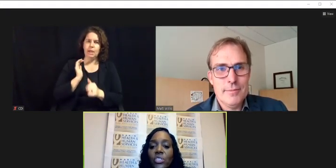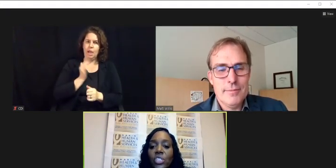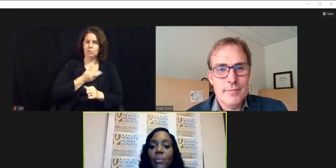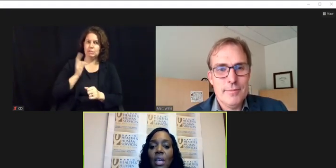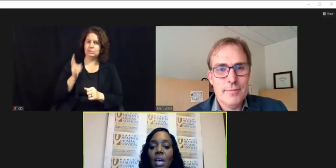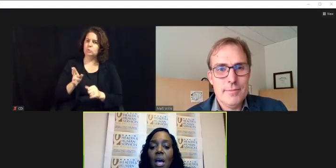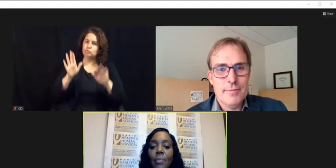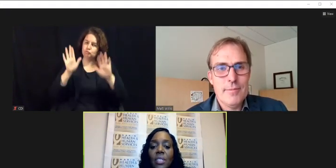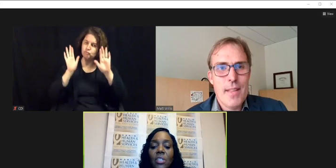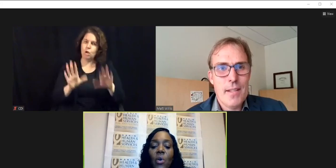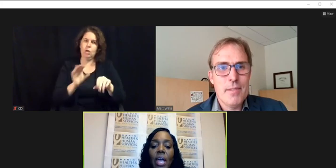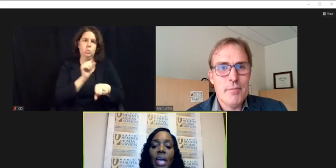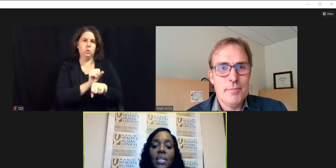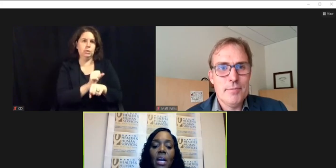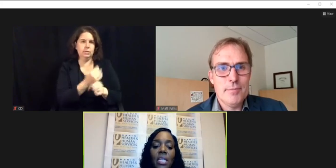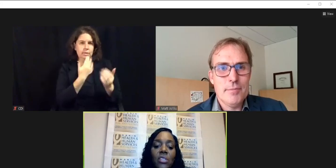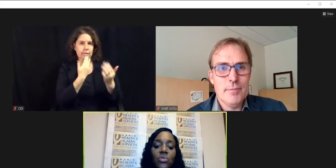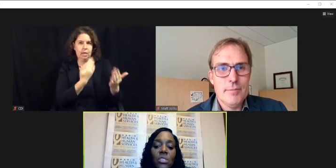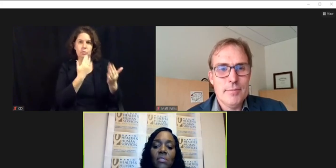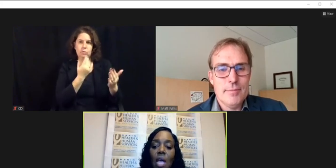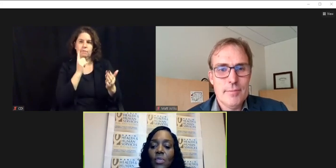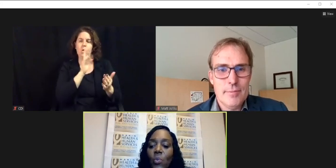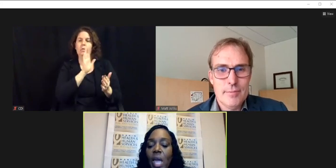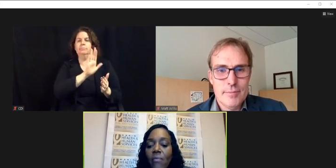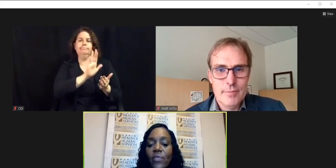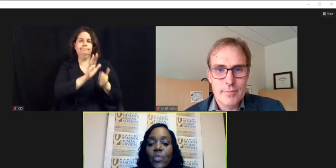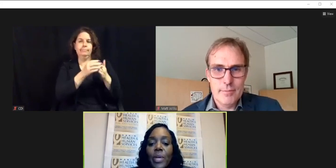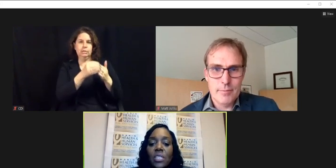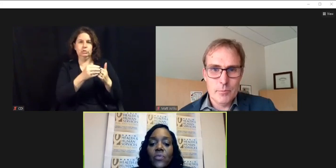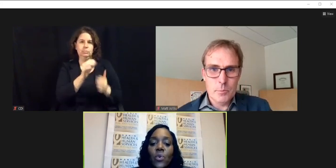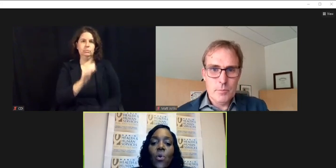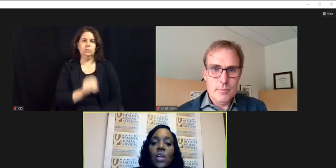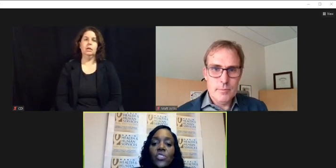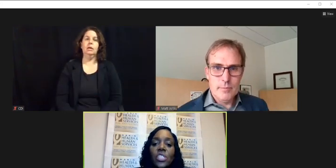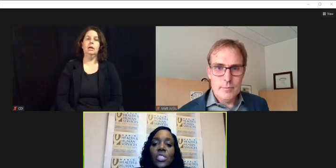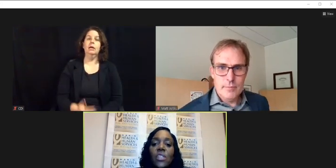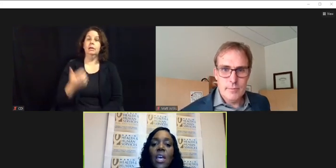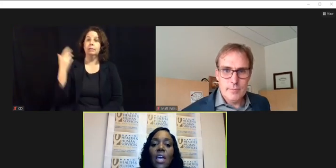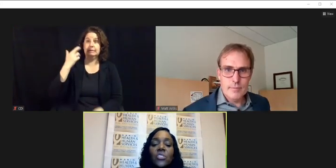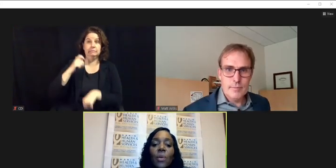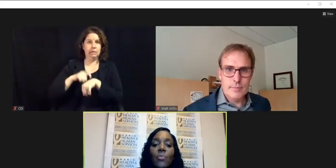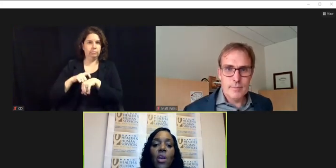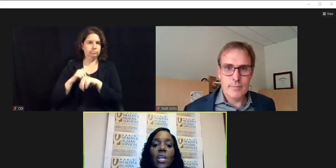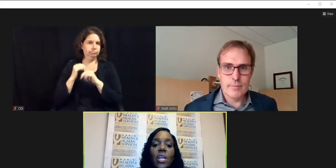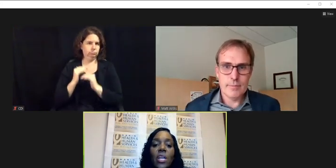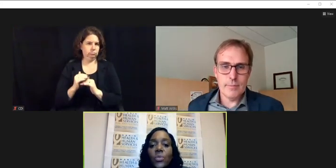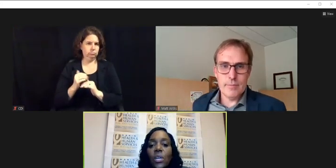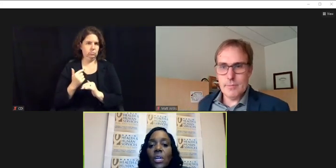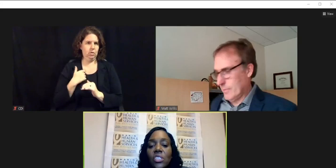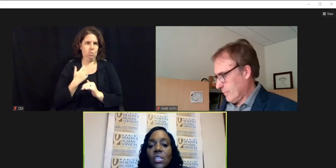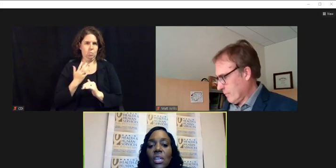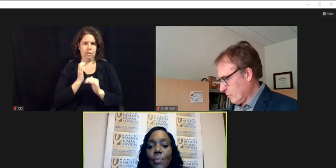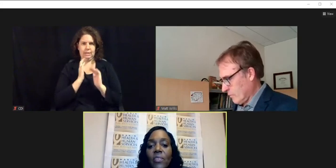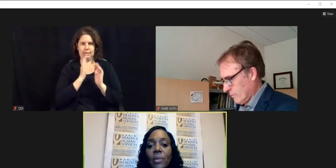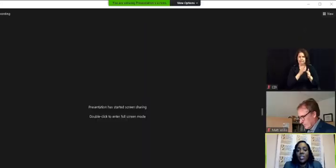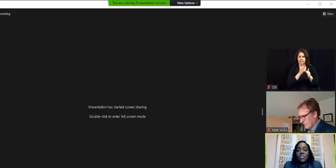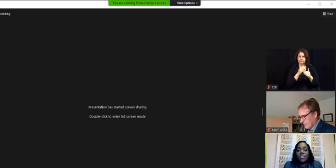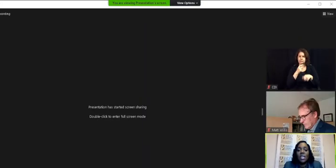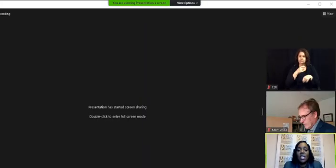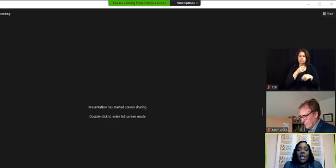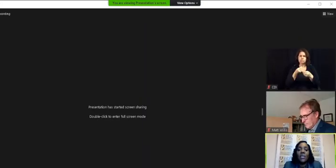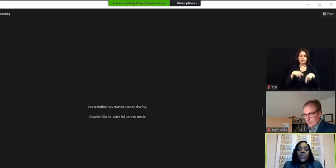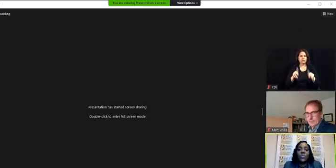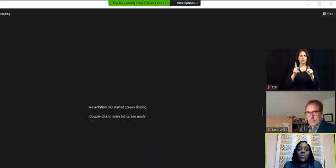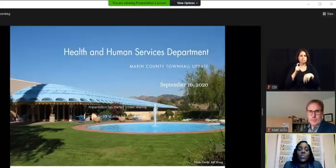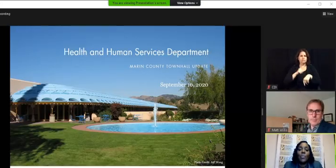your leadership. I'm going to go ahead in the interest of time, so we have a few minutes for questions, and jump right into just a couple of updates